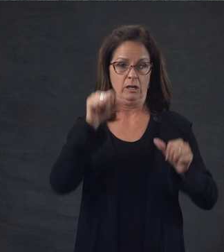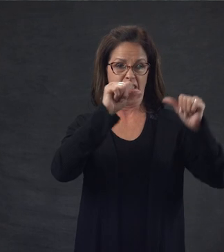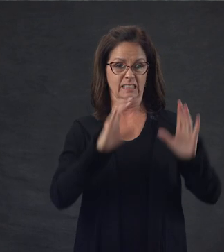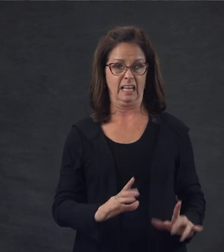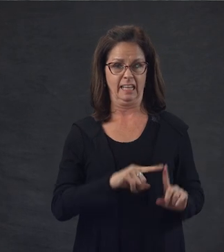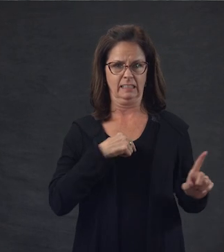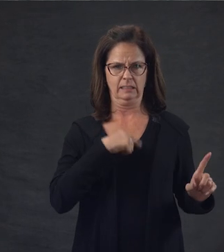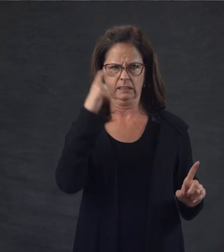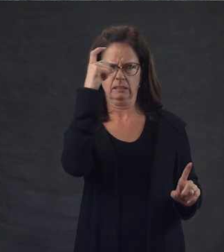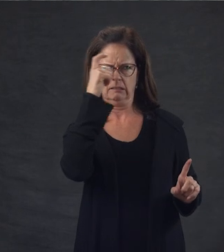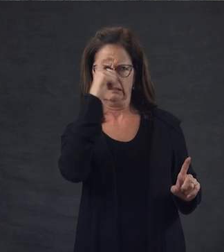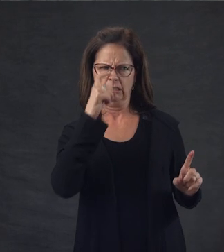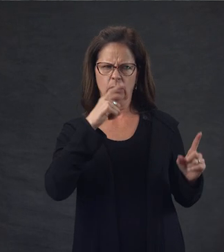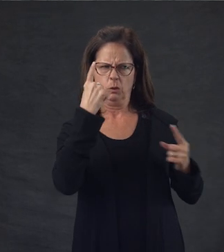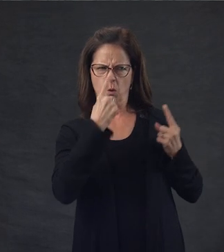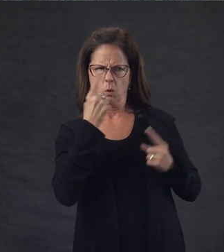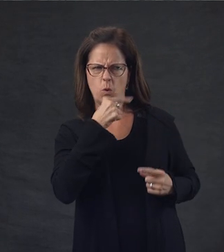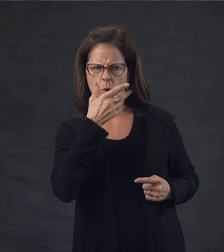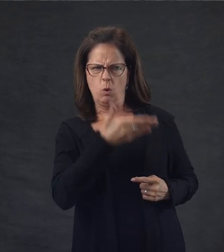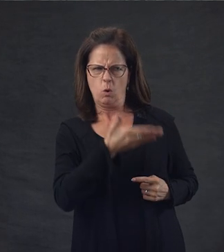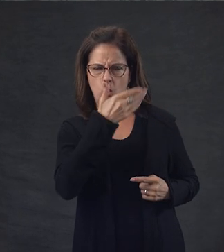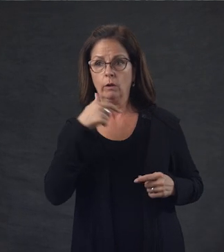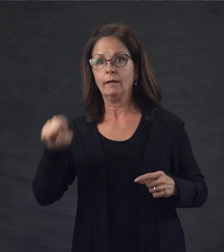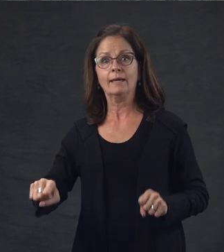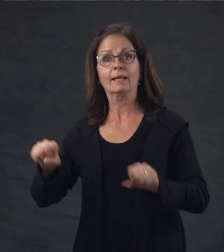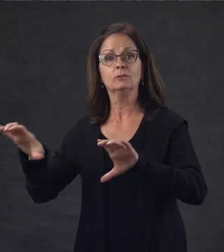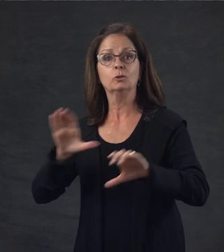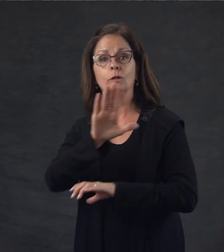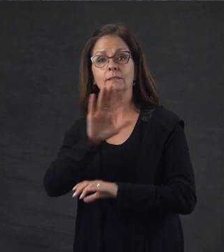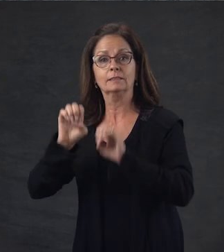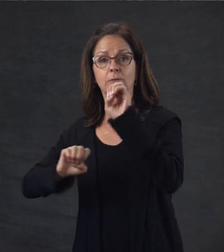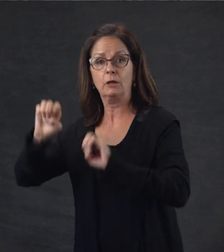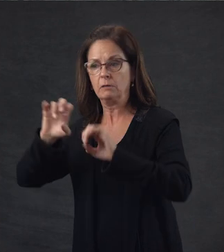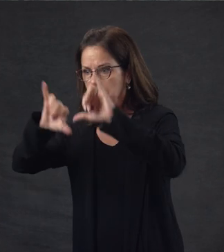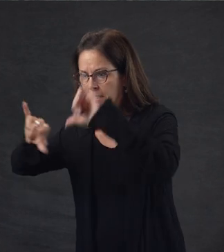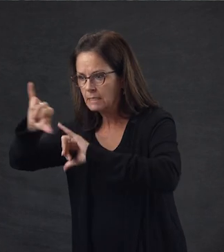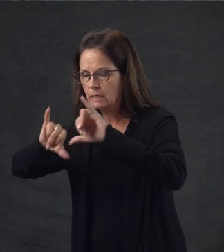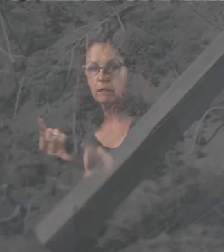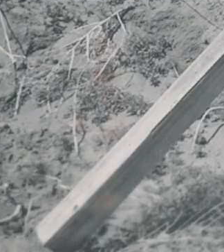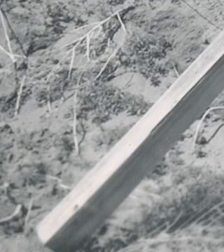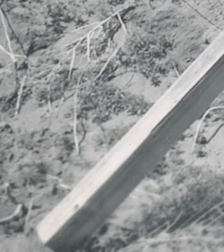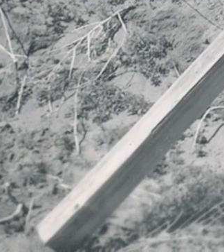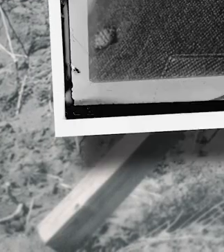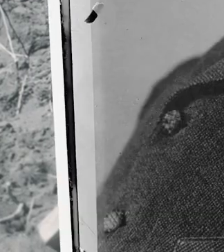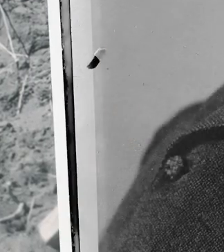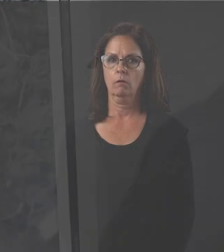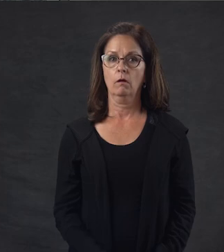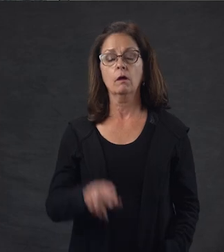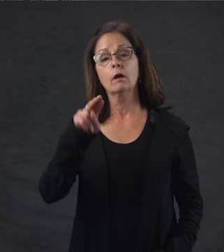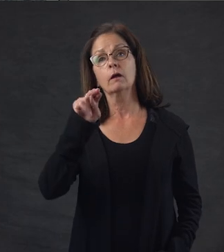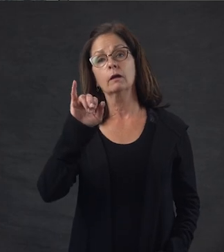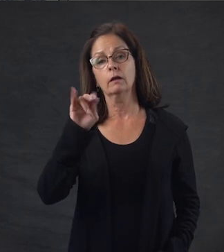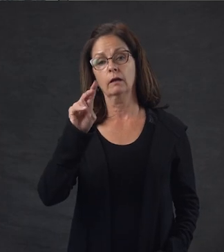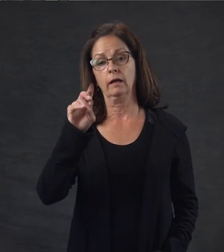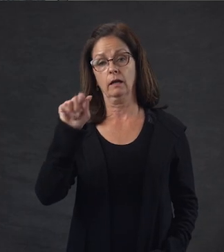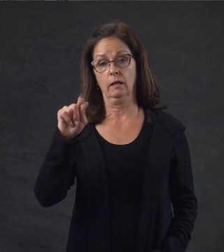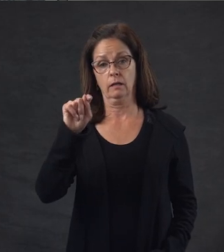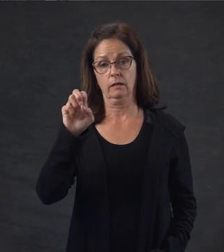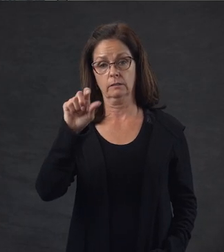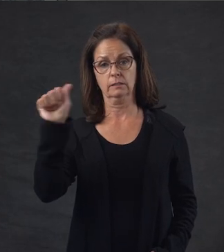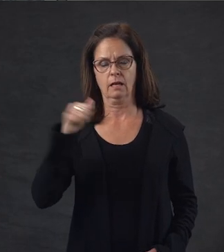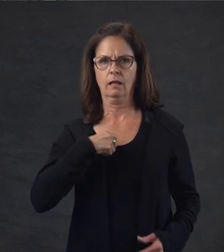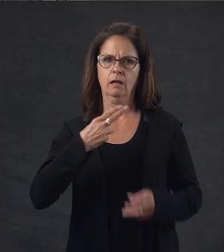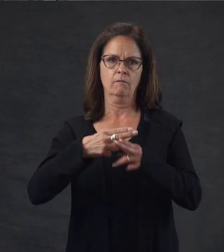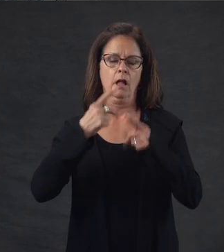mysterious scientist to conduct his experiments. A photo of Tesla and two newspaper articles about his arrival in lab. Nikola Tesla,